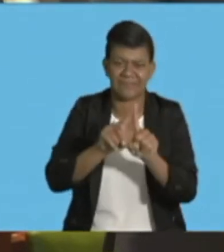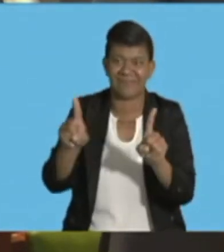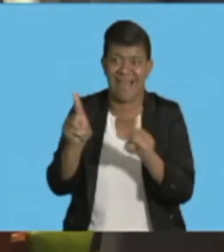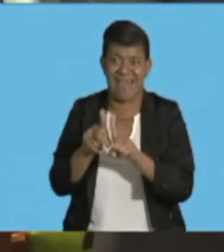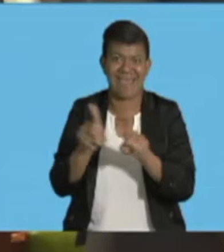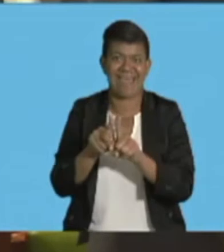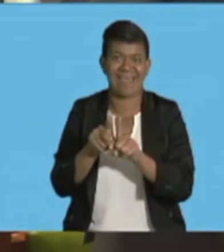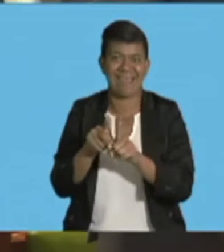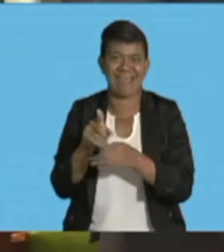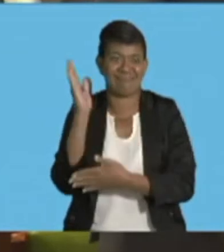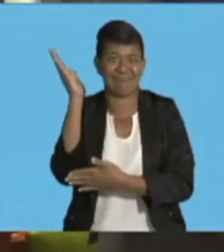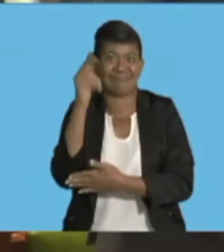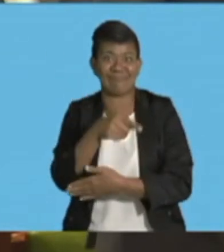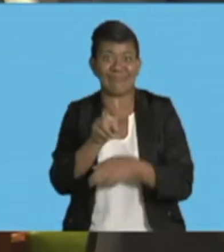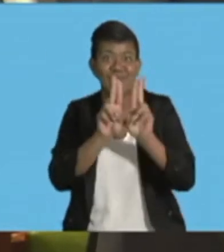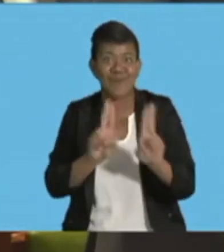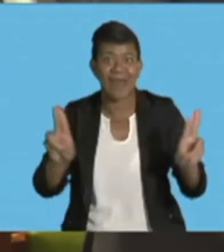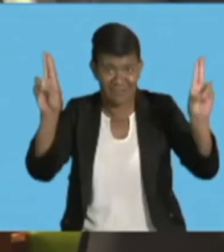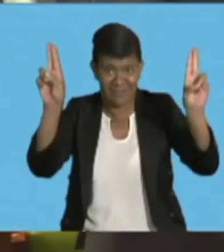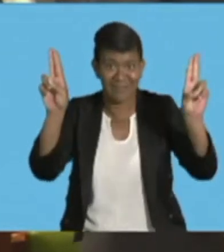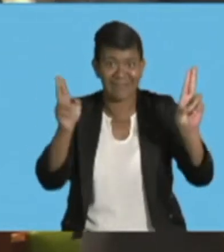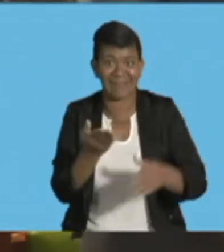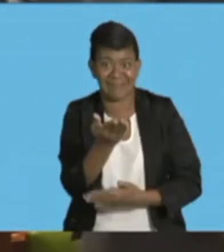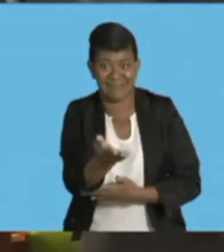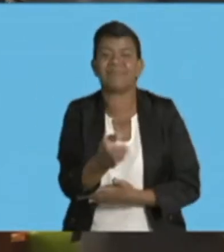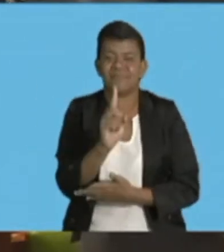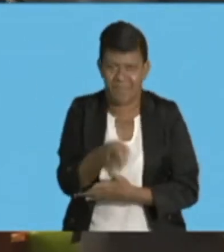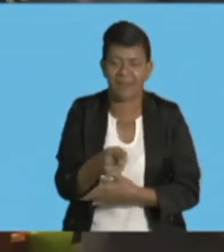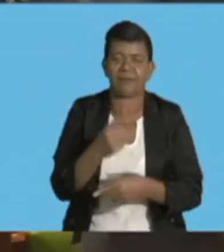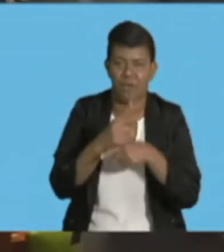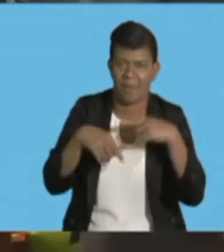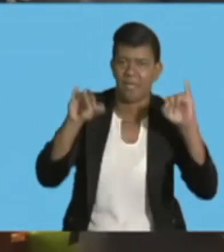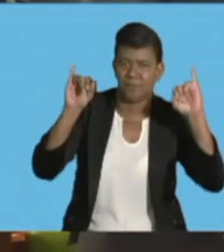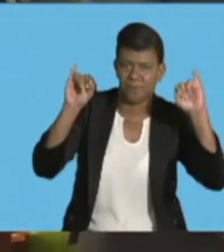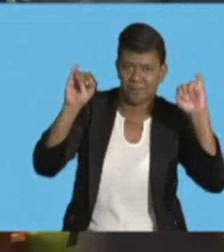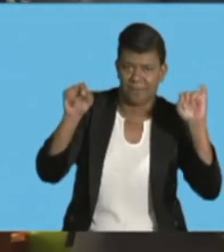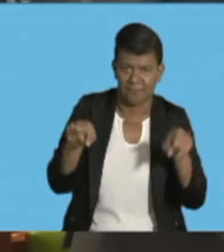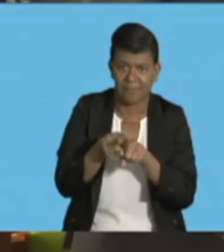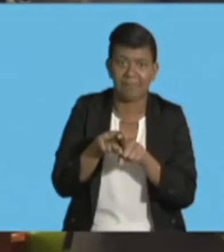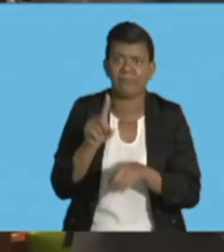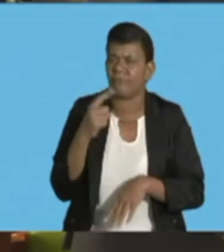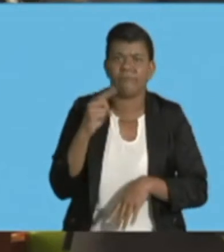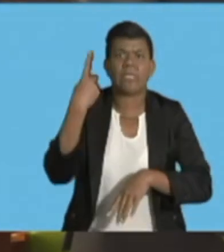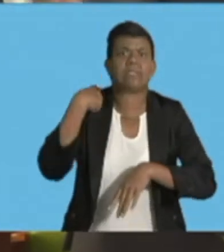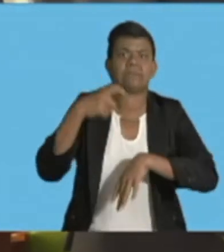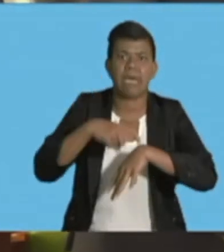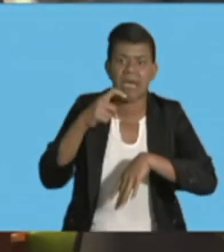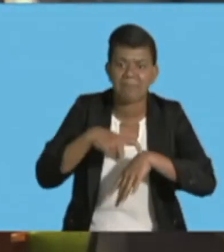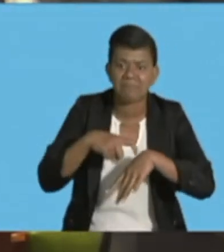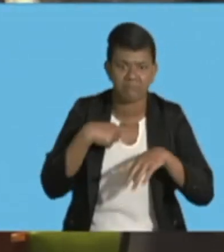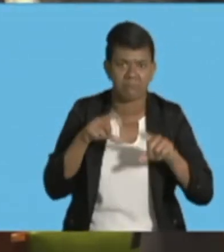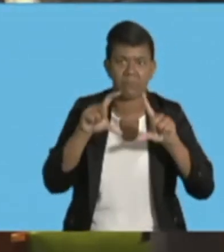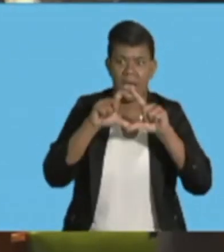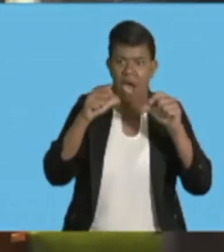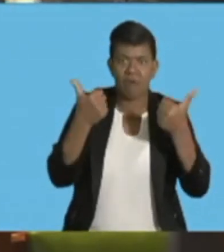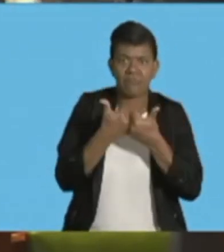sir. We also, Mr. Speaker, sir, for the first time under the SSF, agreed to convene a working group under the